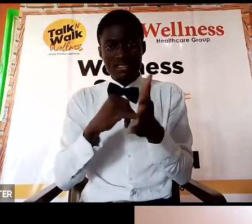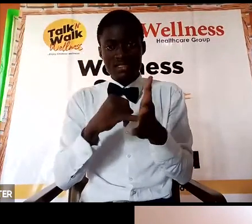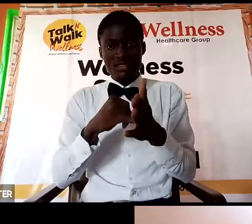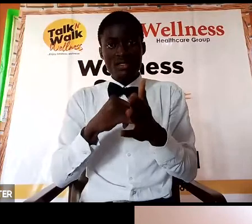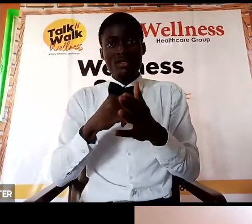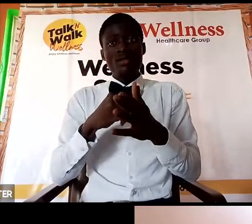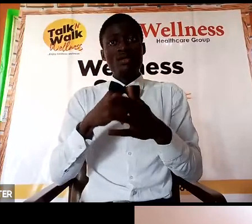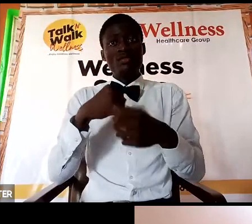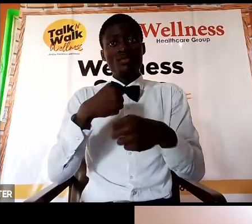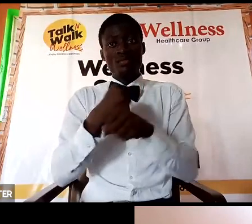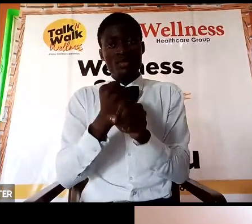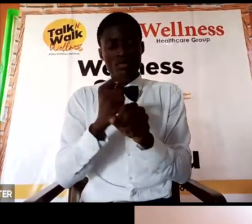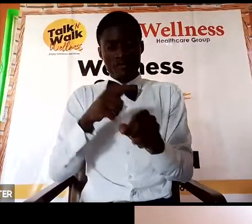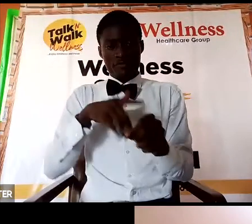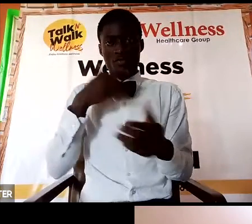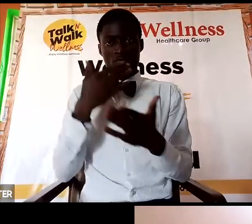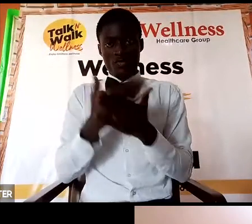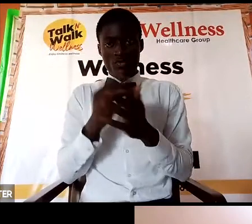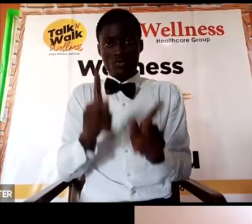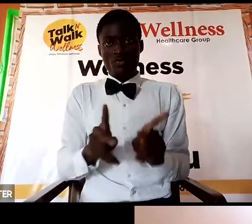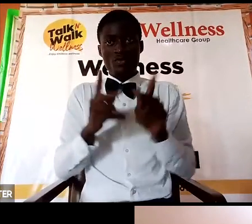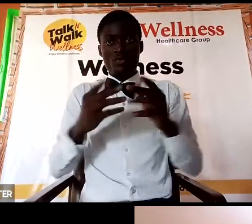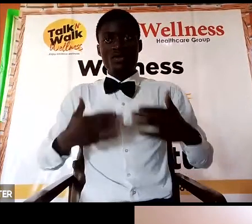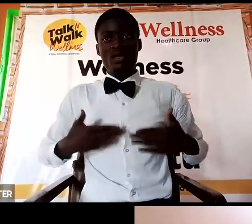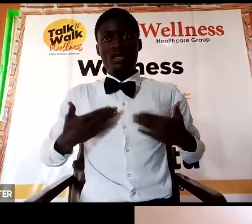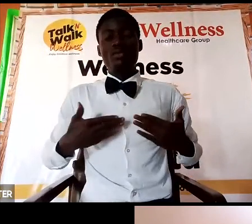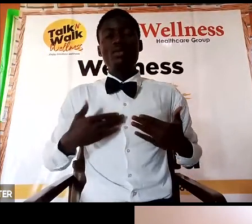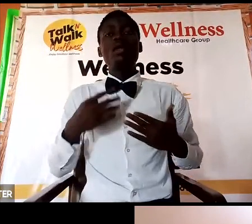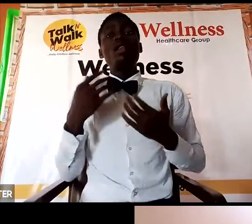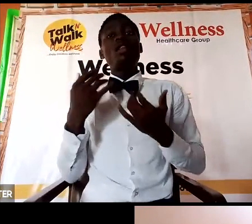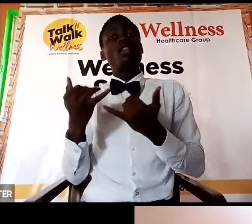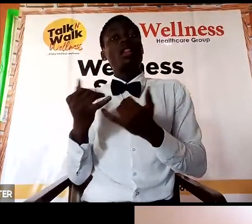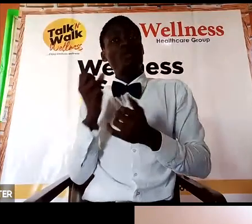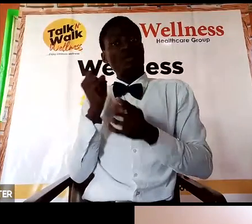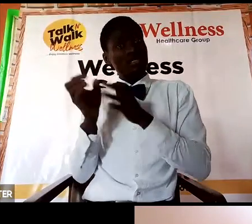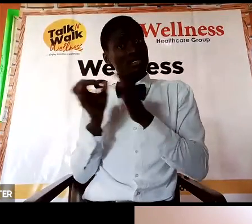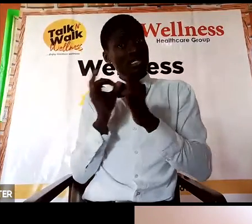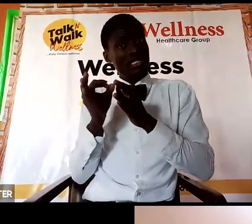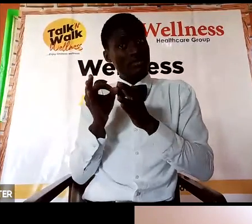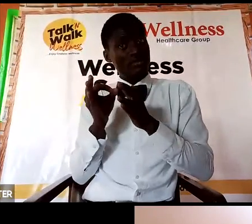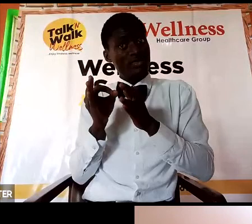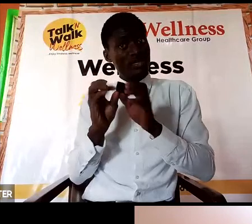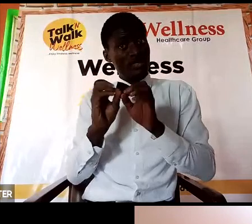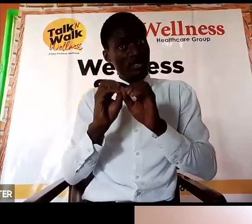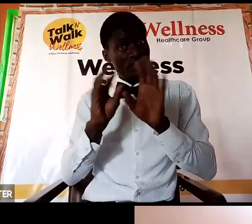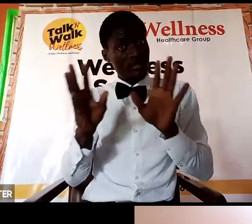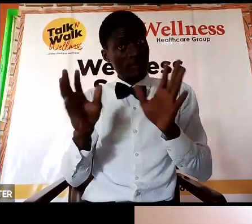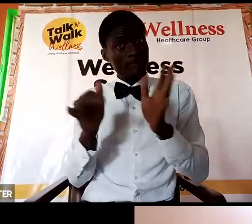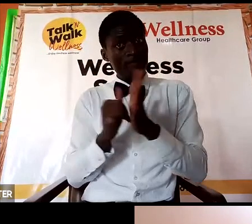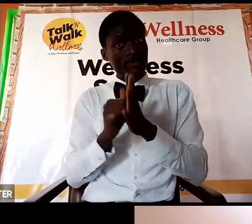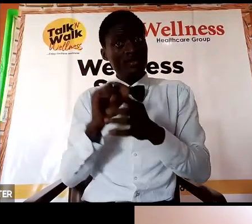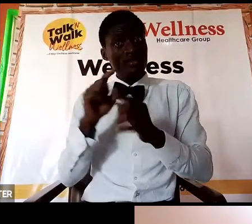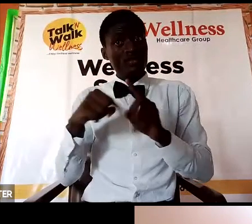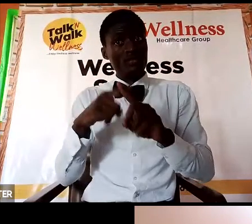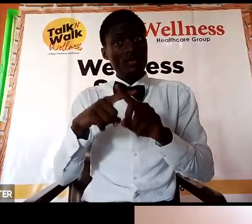And you categorically said that if a man fails in the bedroom, it might